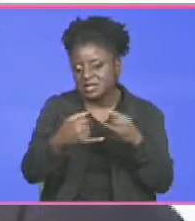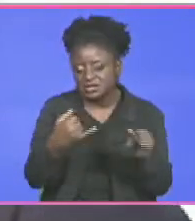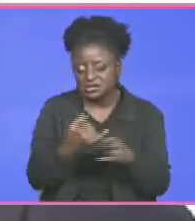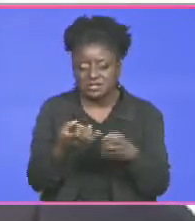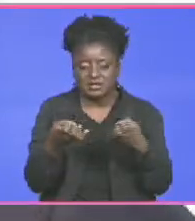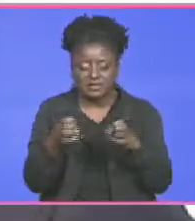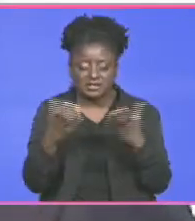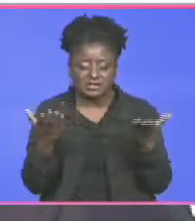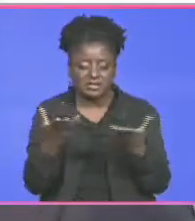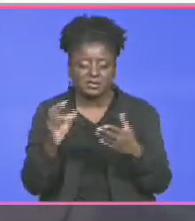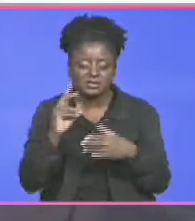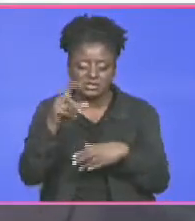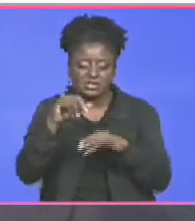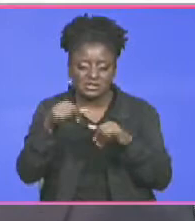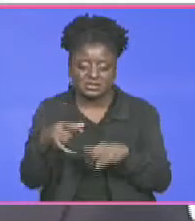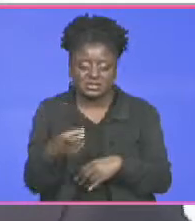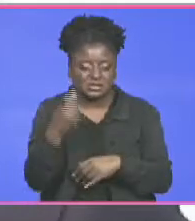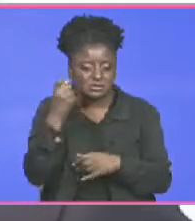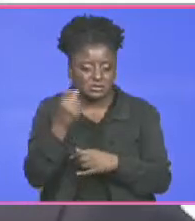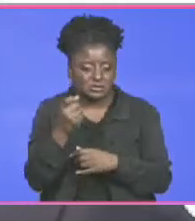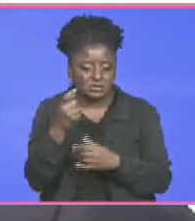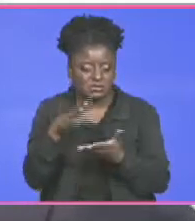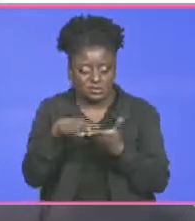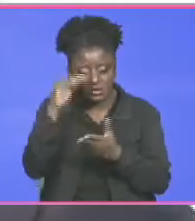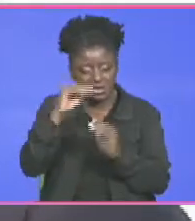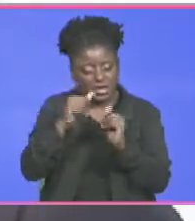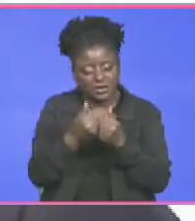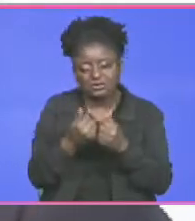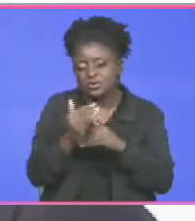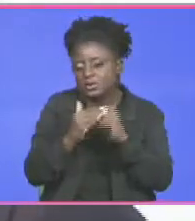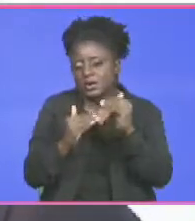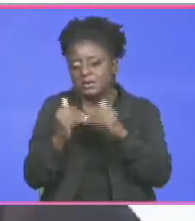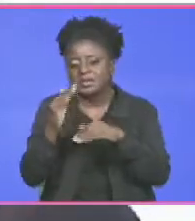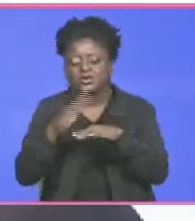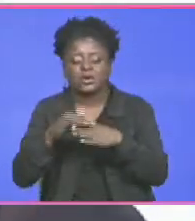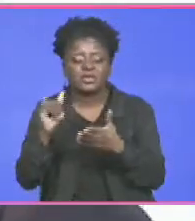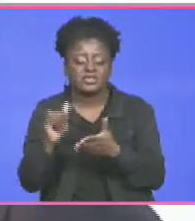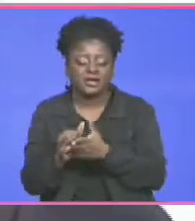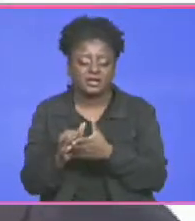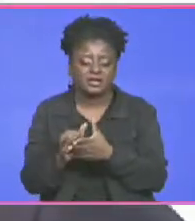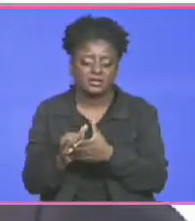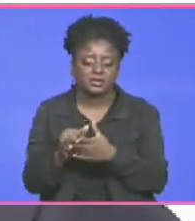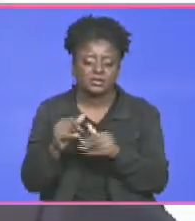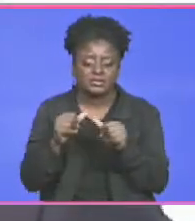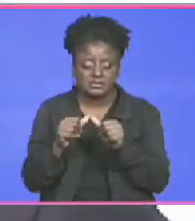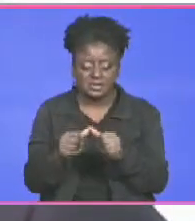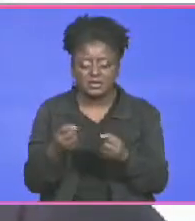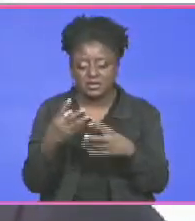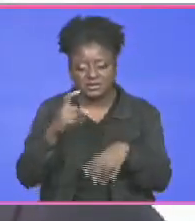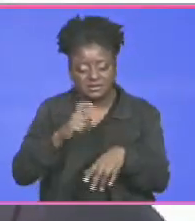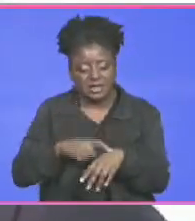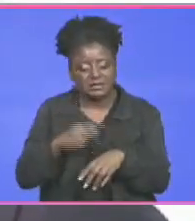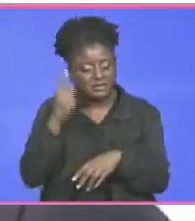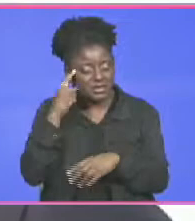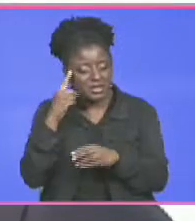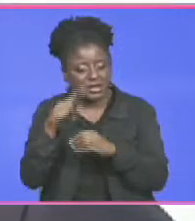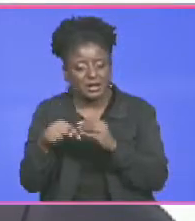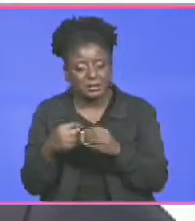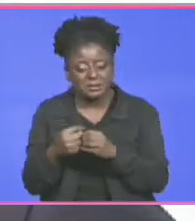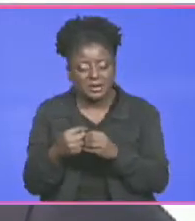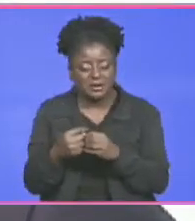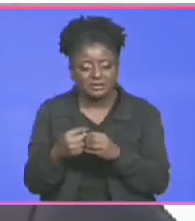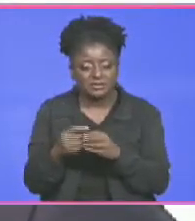to figure out how we build on that. So we've been spending a lot of time thinking about sort of maintenance of the facilities, but also how